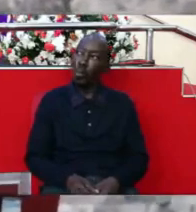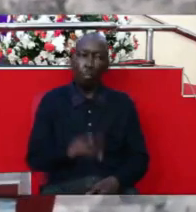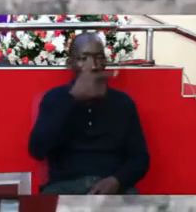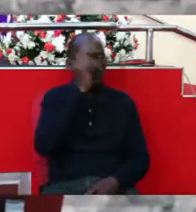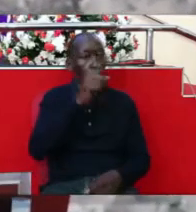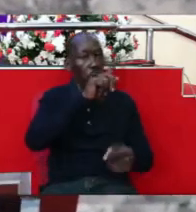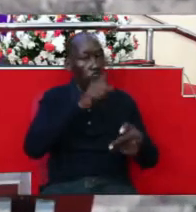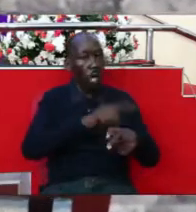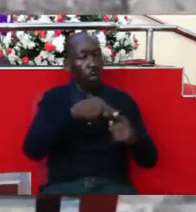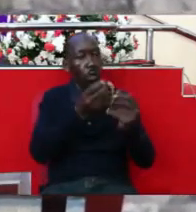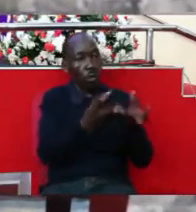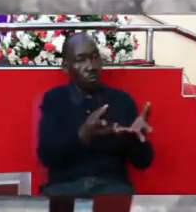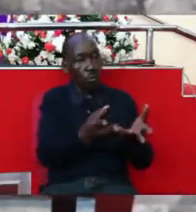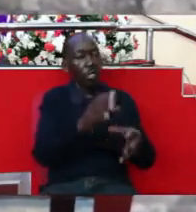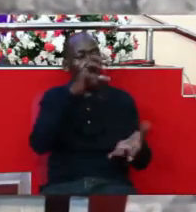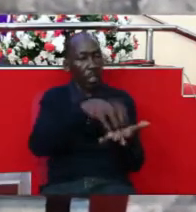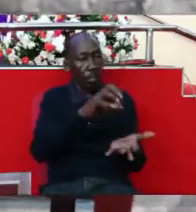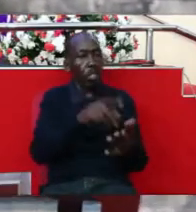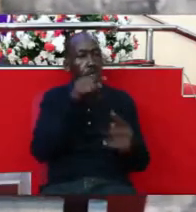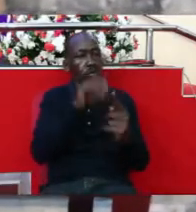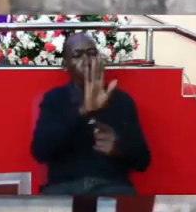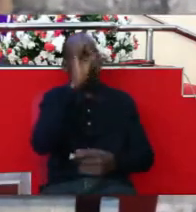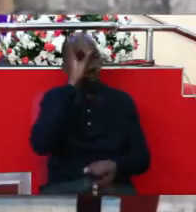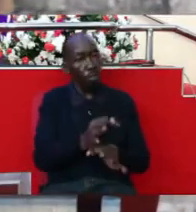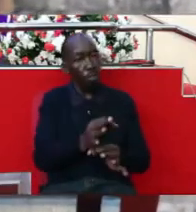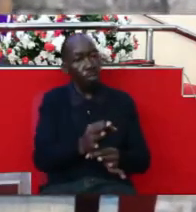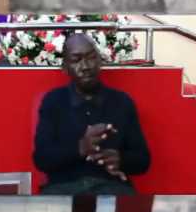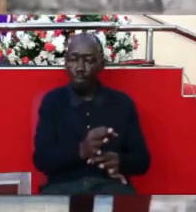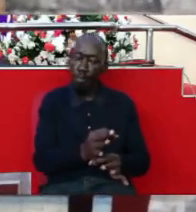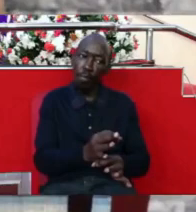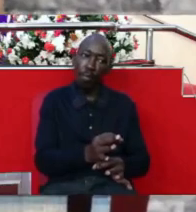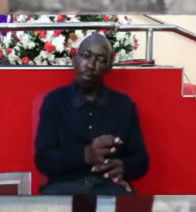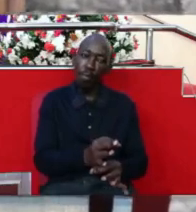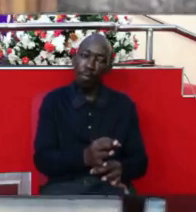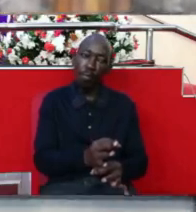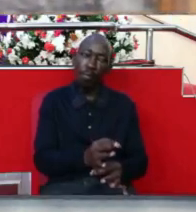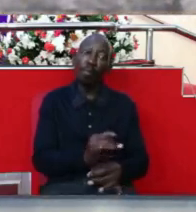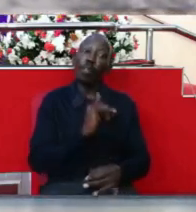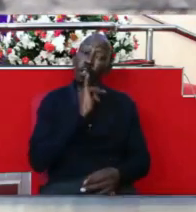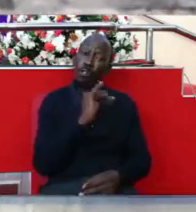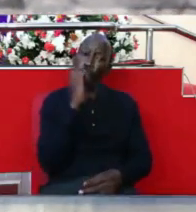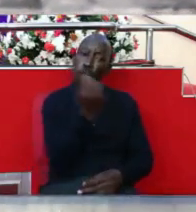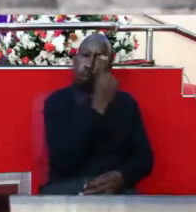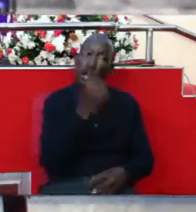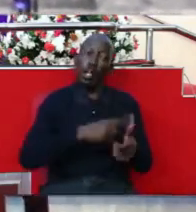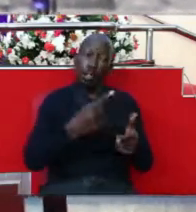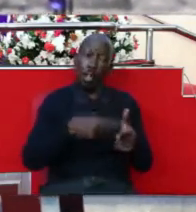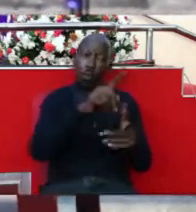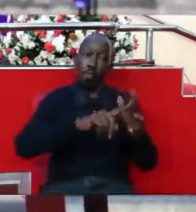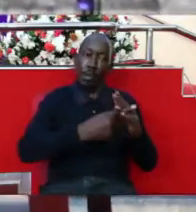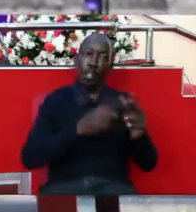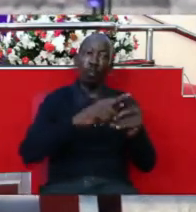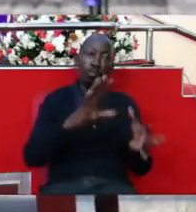Because when you give substance to your faith, it is only then that you begin to